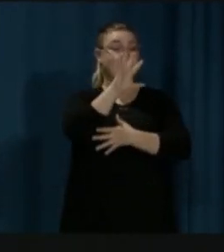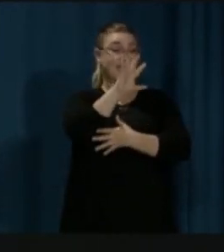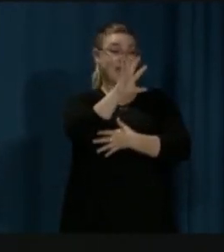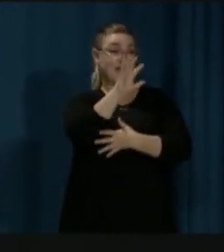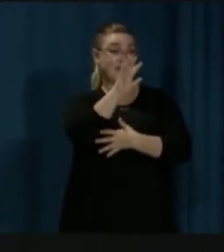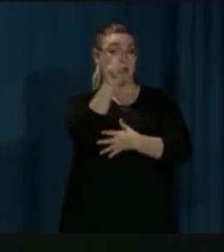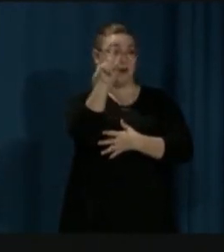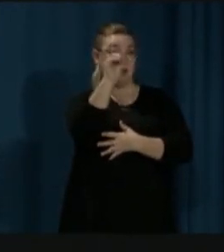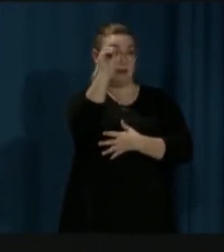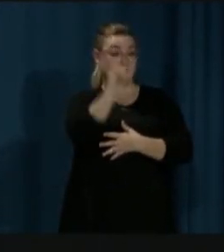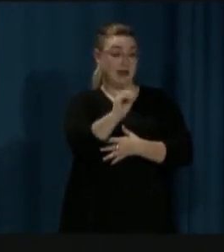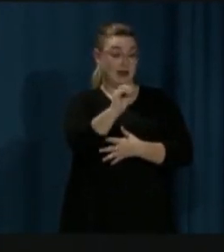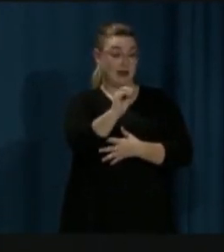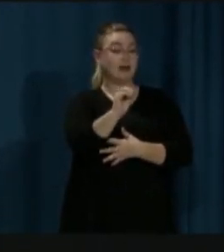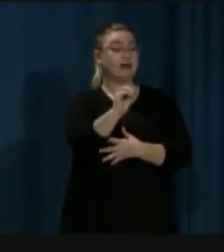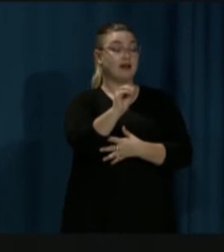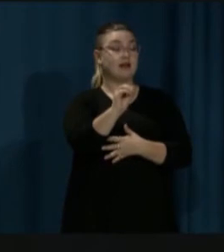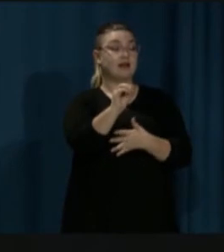be a plurality.